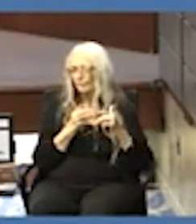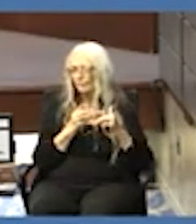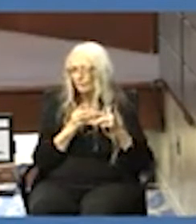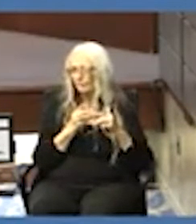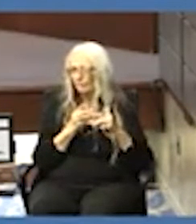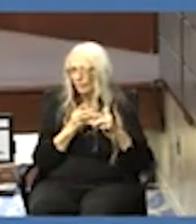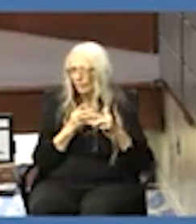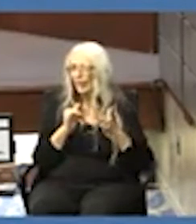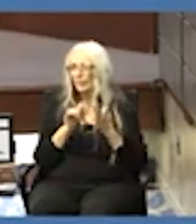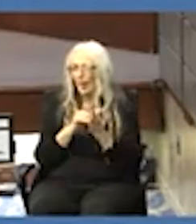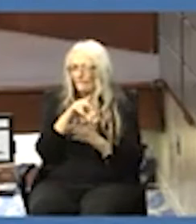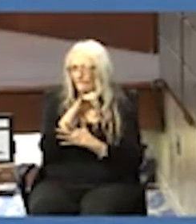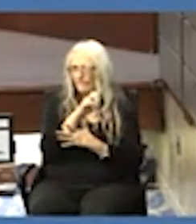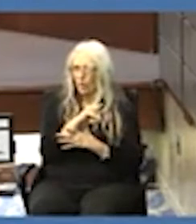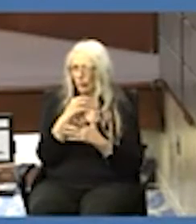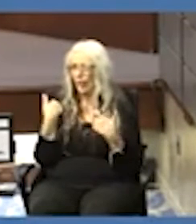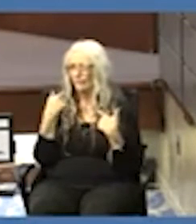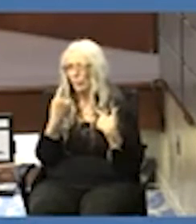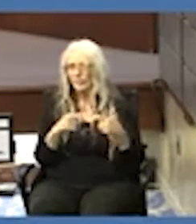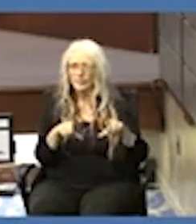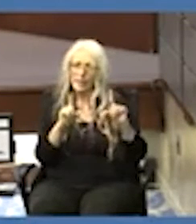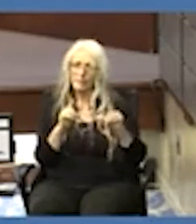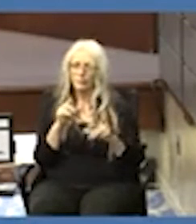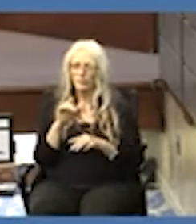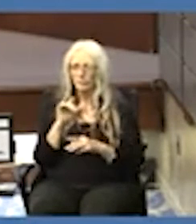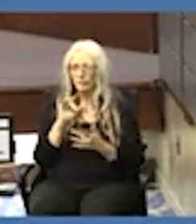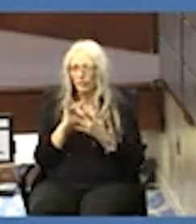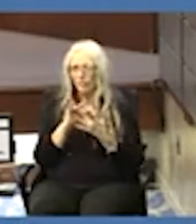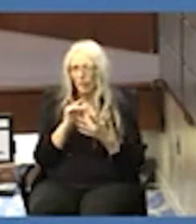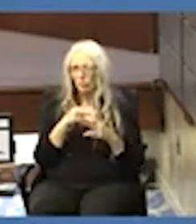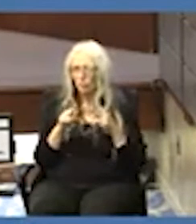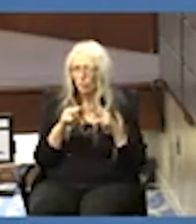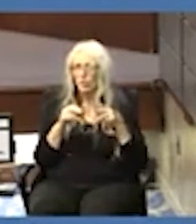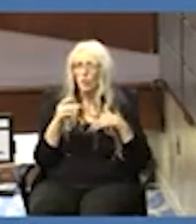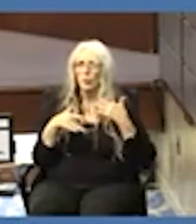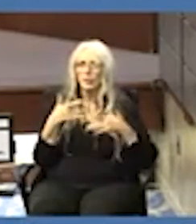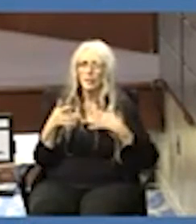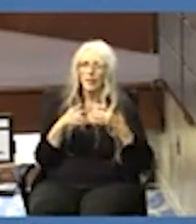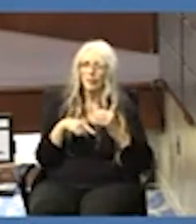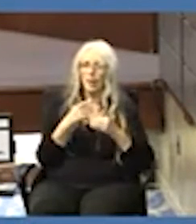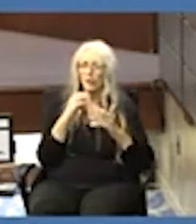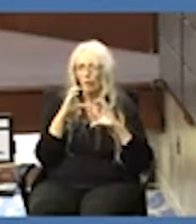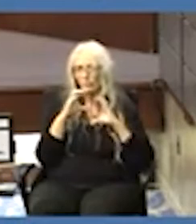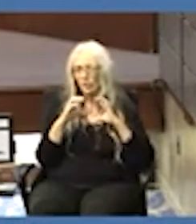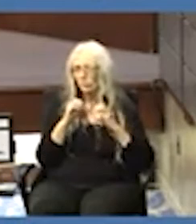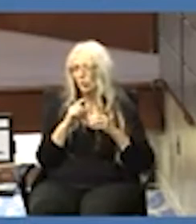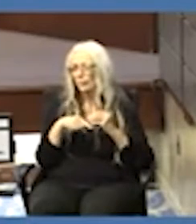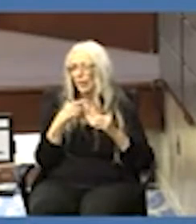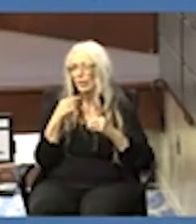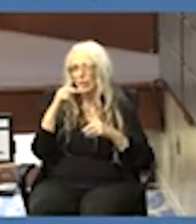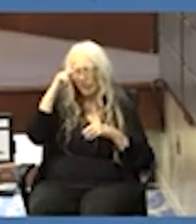So that's the park. We do have one slide here. We just wanted to touch briefly. We are very excited to be having conversations about the